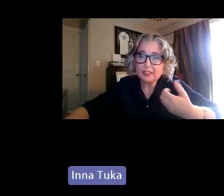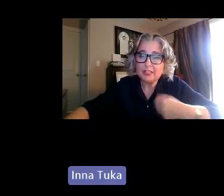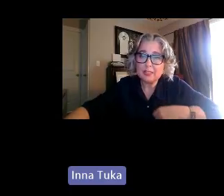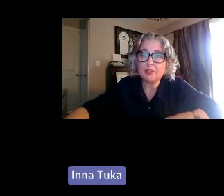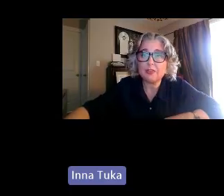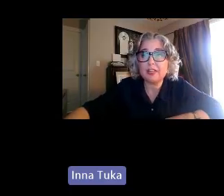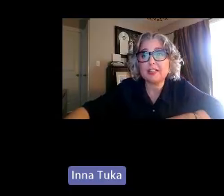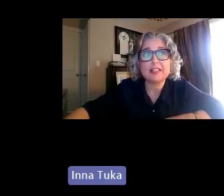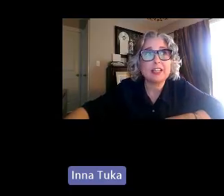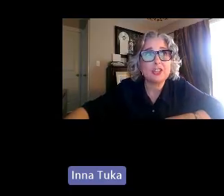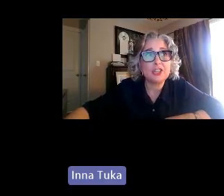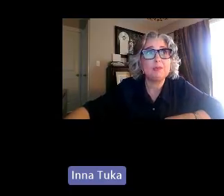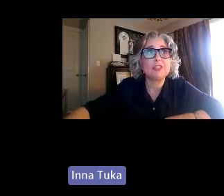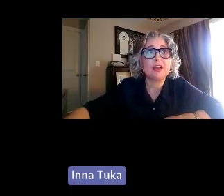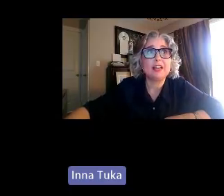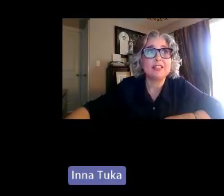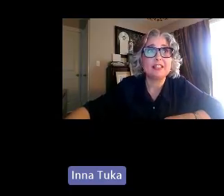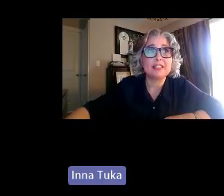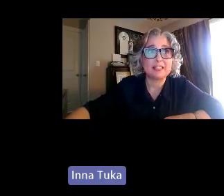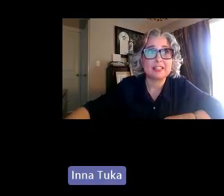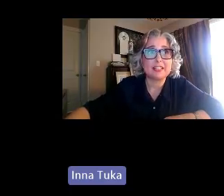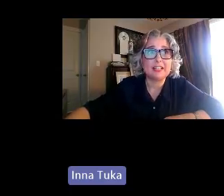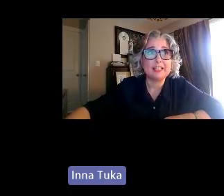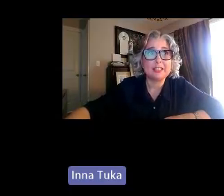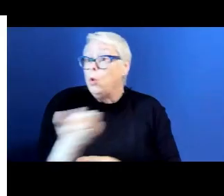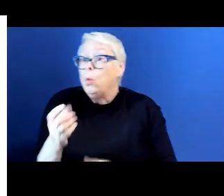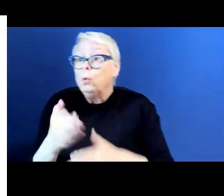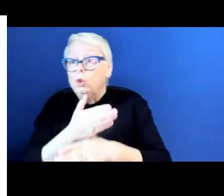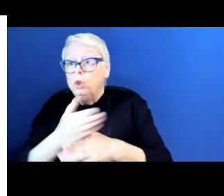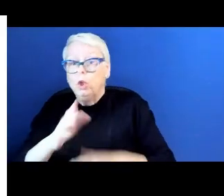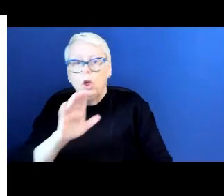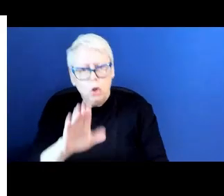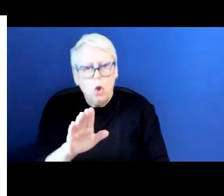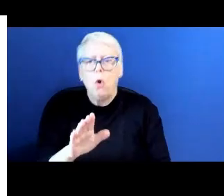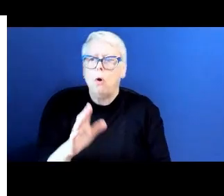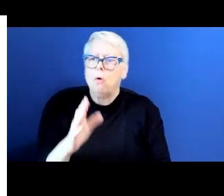your personal experiences and share with us these insights.